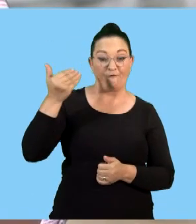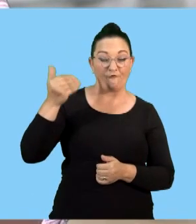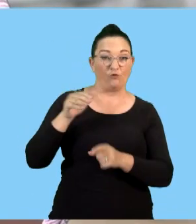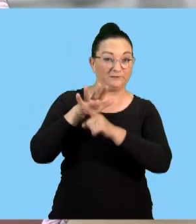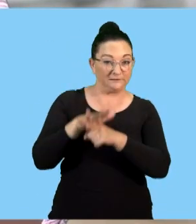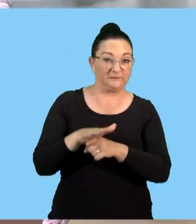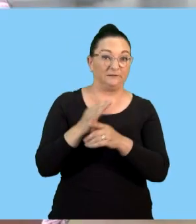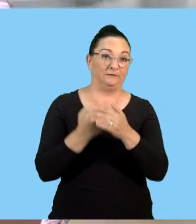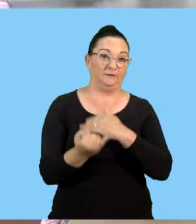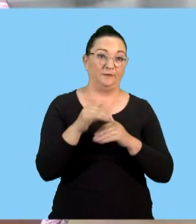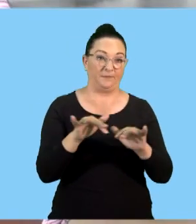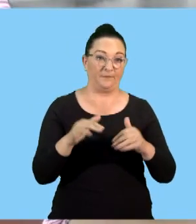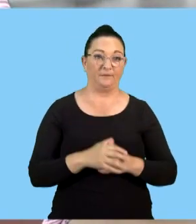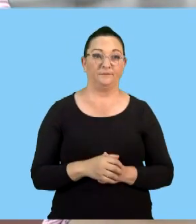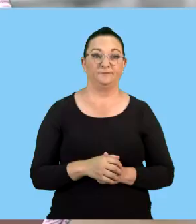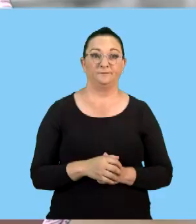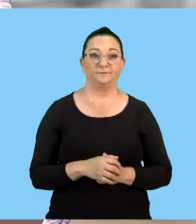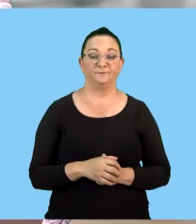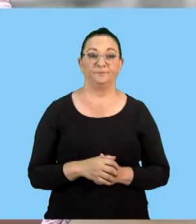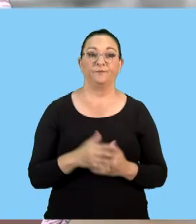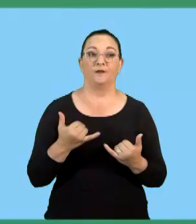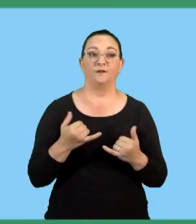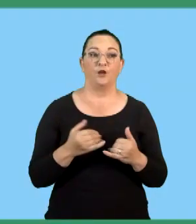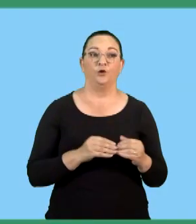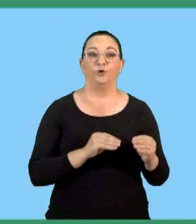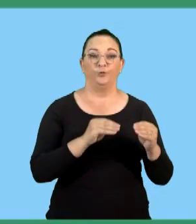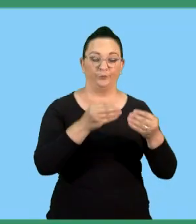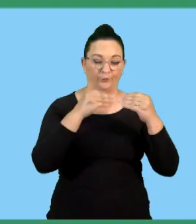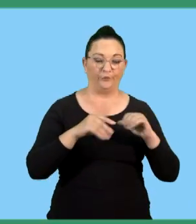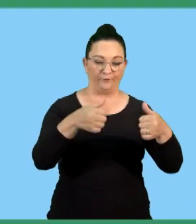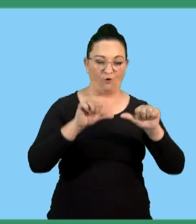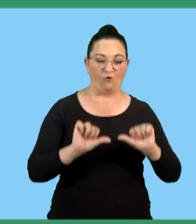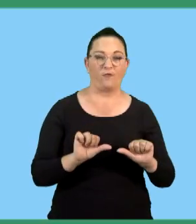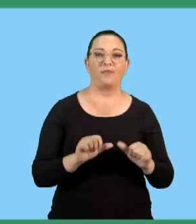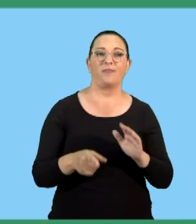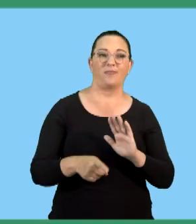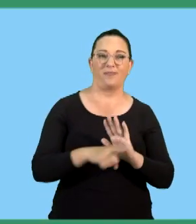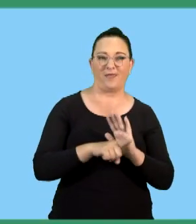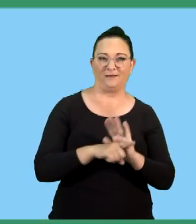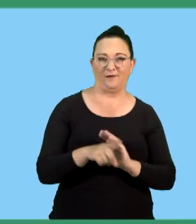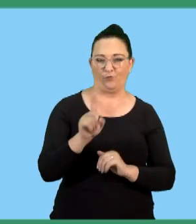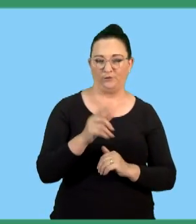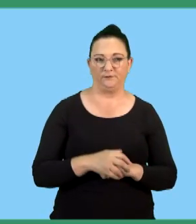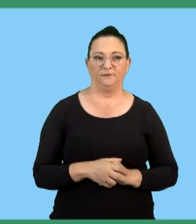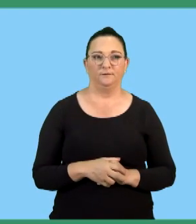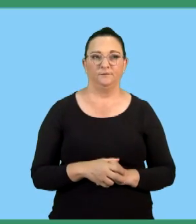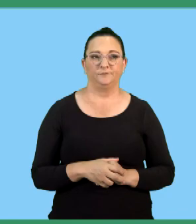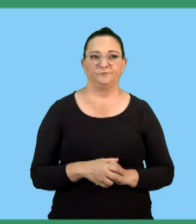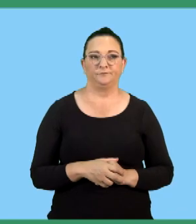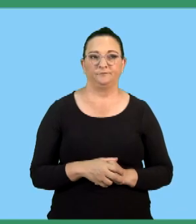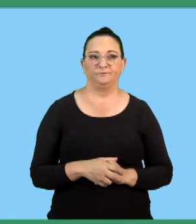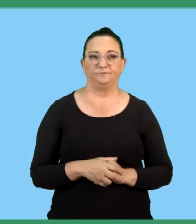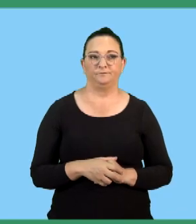previously disadvantaged individuals. Right, so now we're going to move on to the negatives. It increases, these are the negatives,